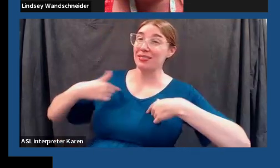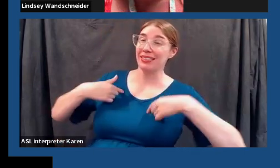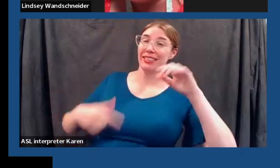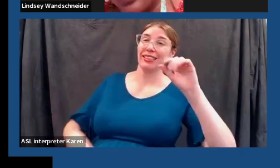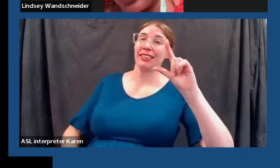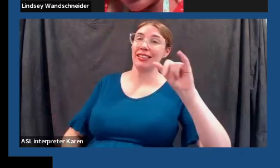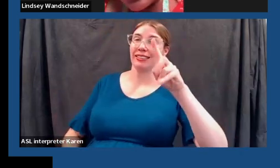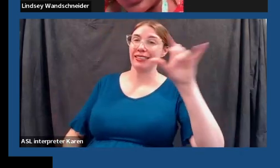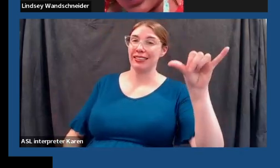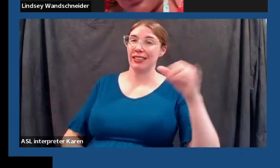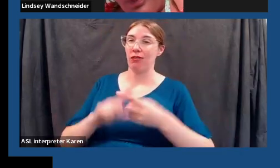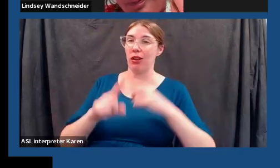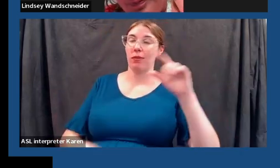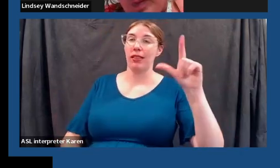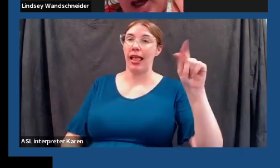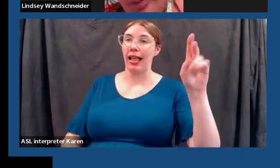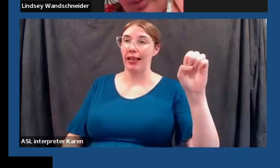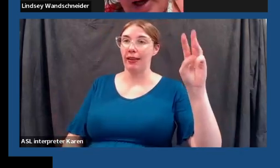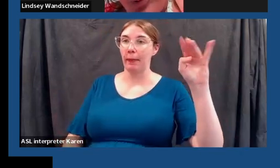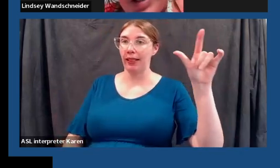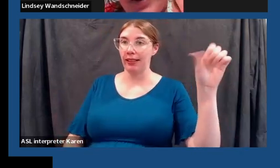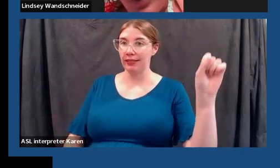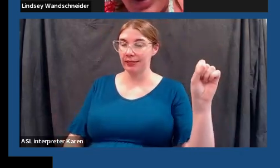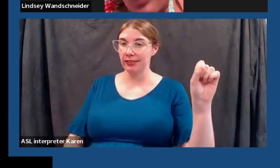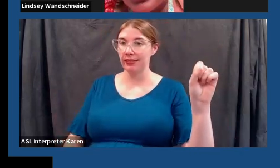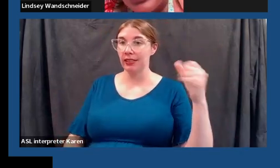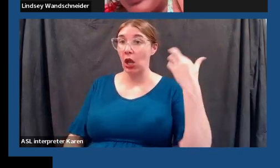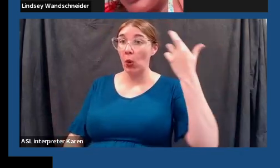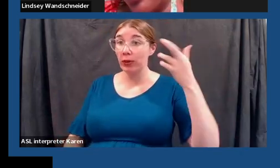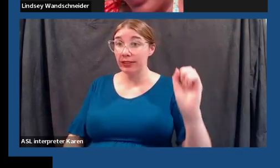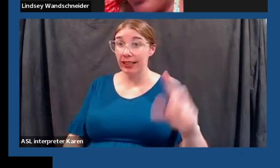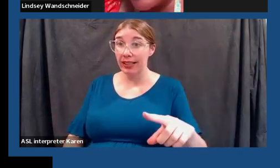that had that question. My reason for that question is when I was